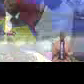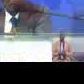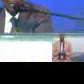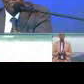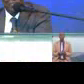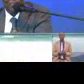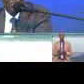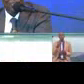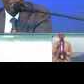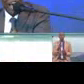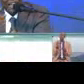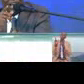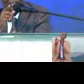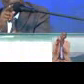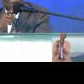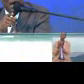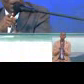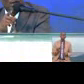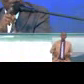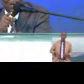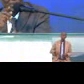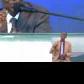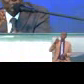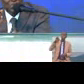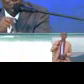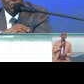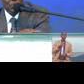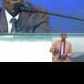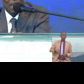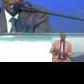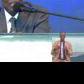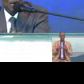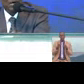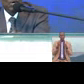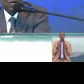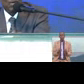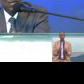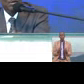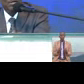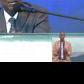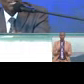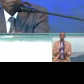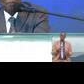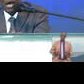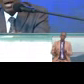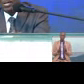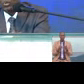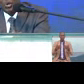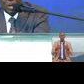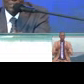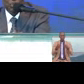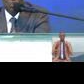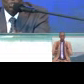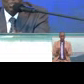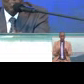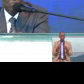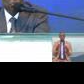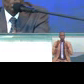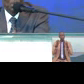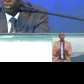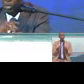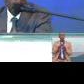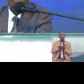You know, you've come to Christ and he has the power. Christ Jesus has the power the